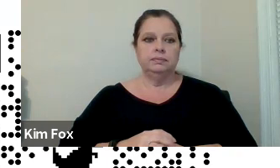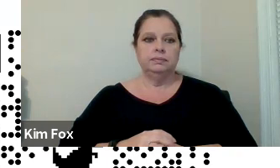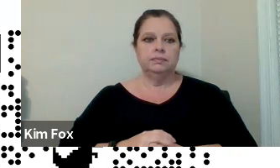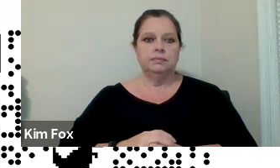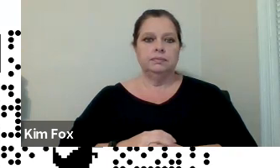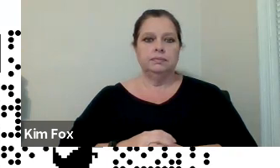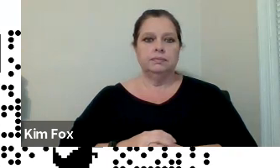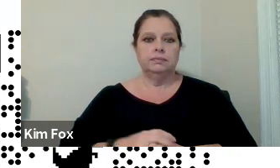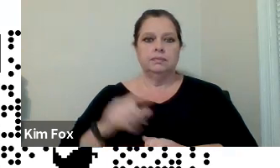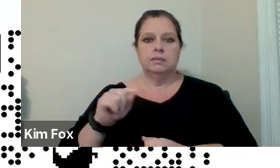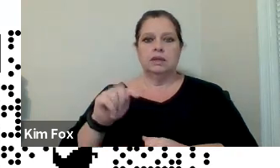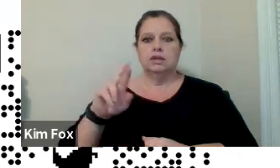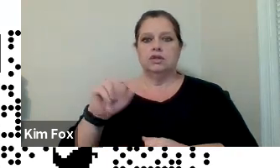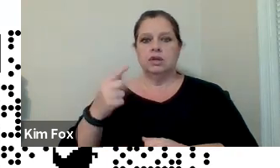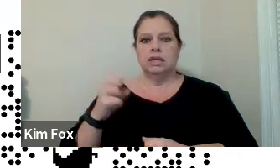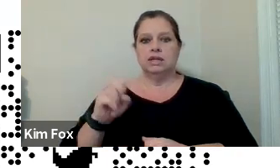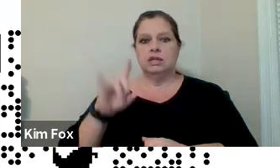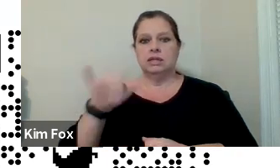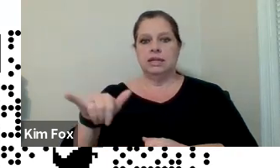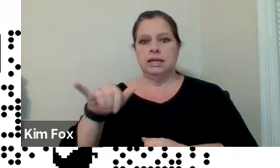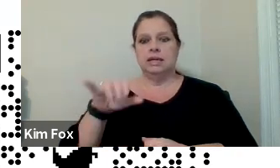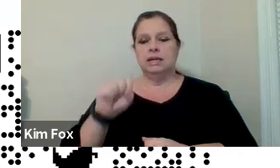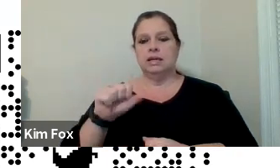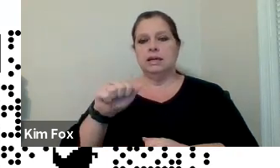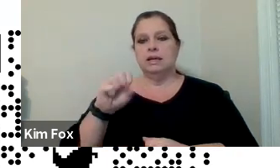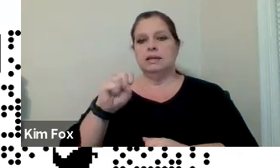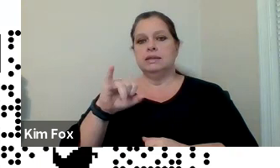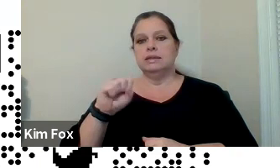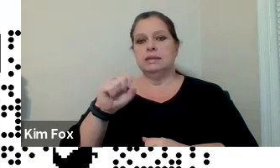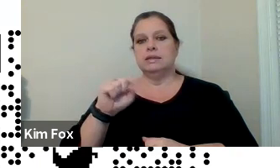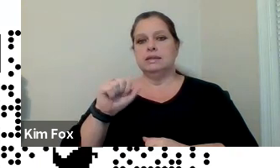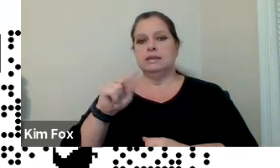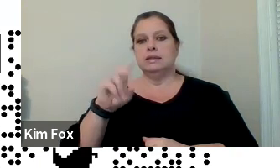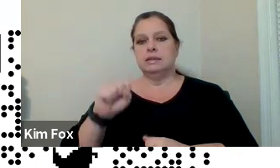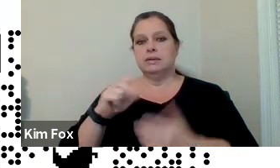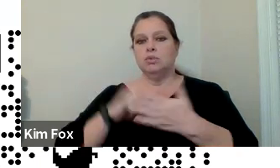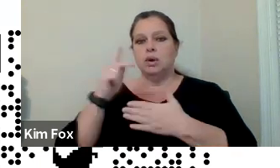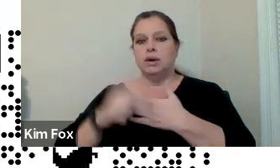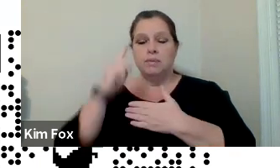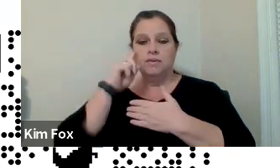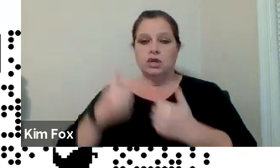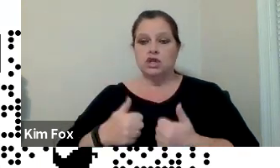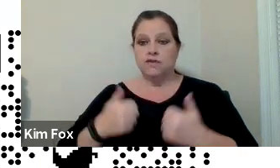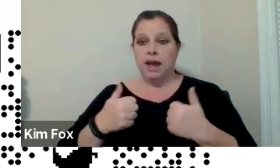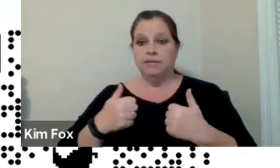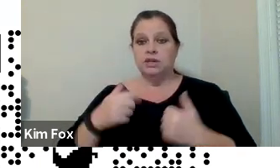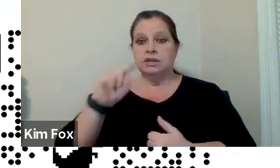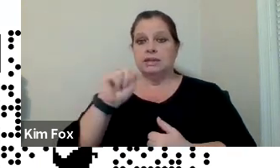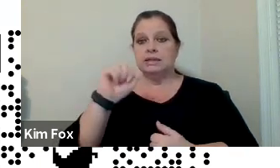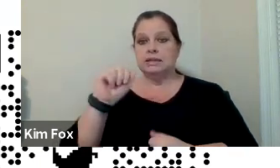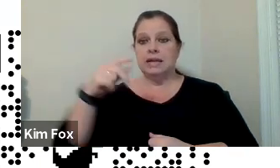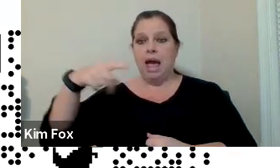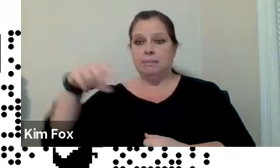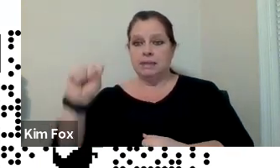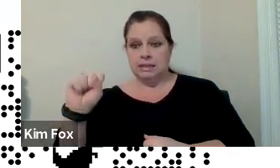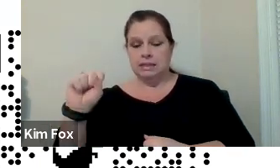The Tragedy Assistance Program for Survivor, TAPS, offers scholarships and has